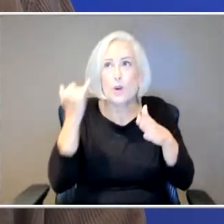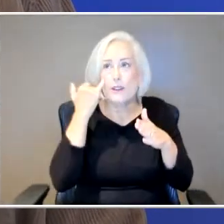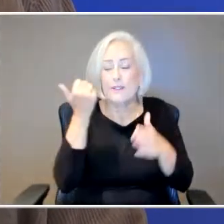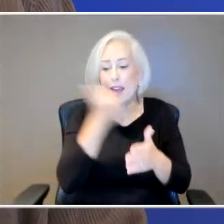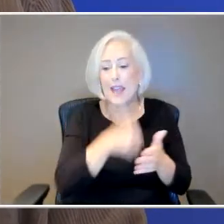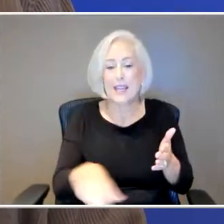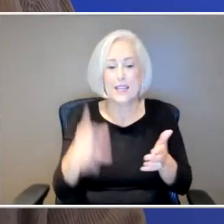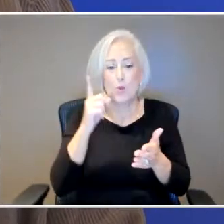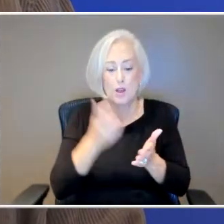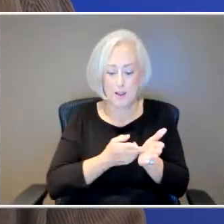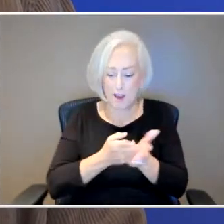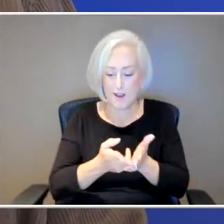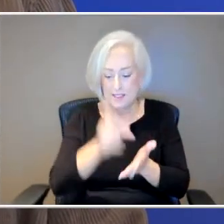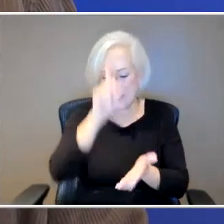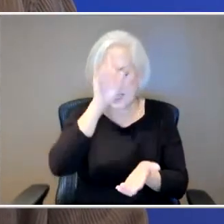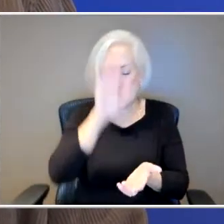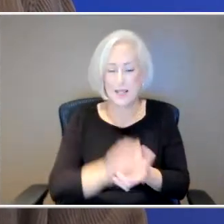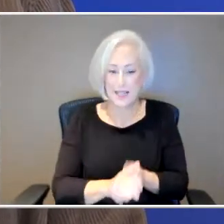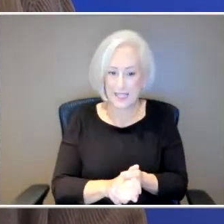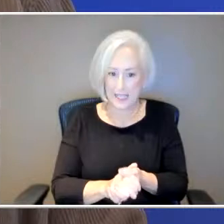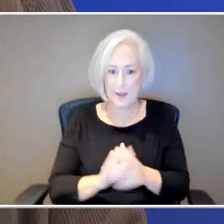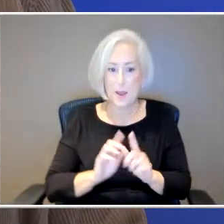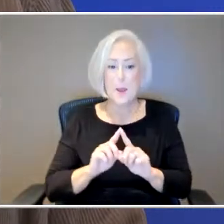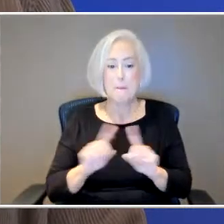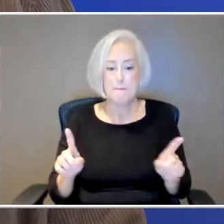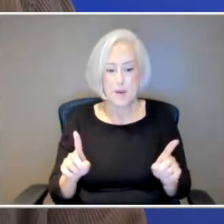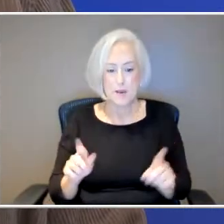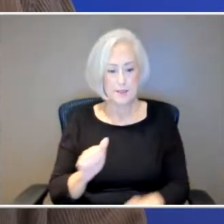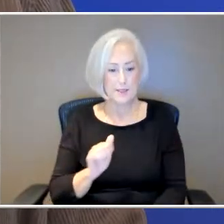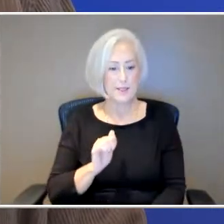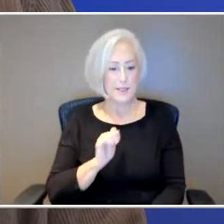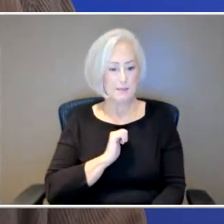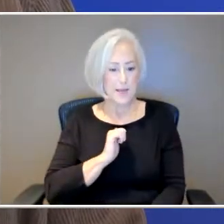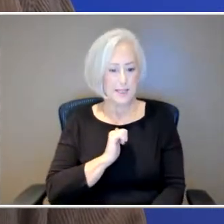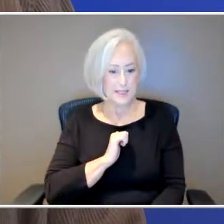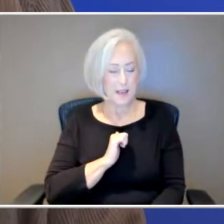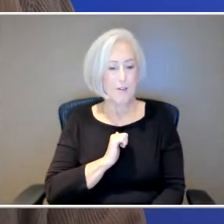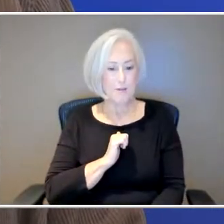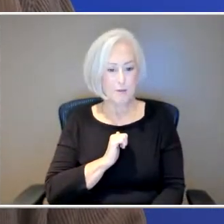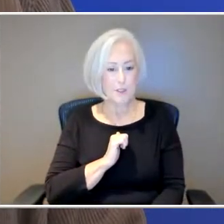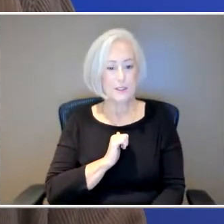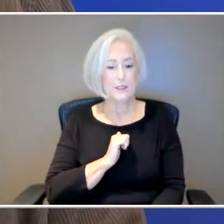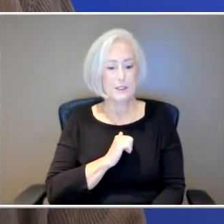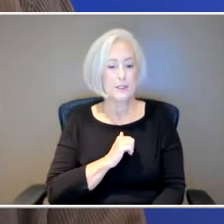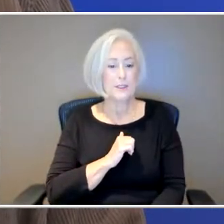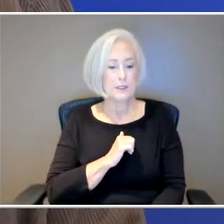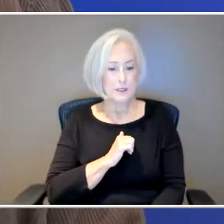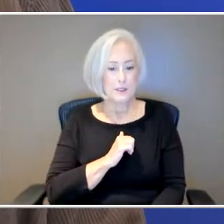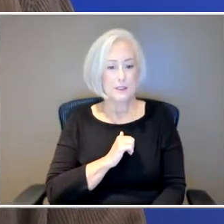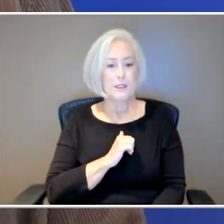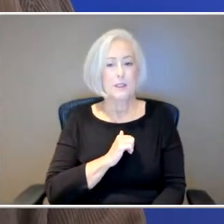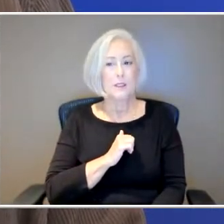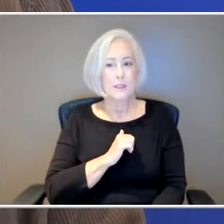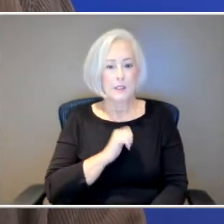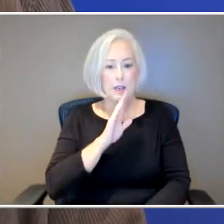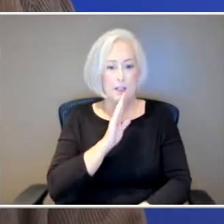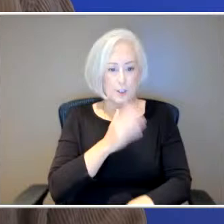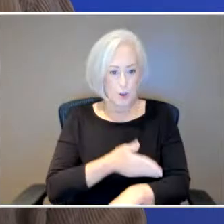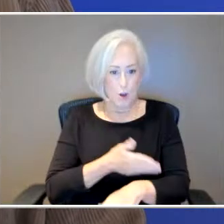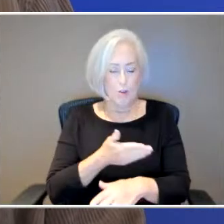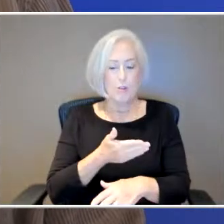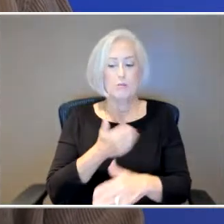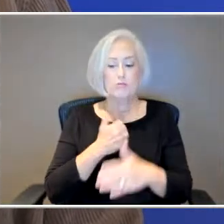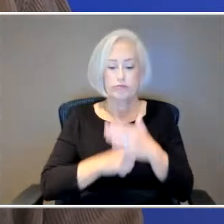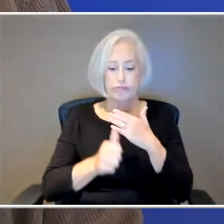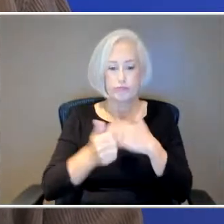truly believe that, but as a person and, you know, a daughter of God, and